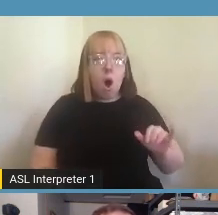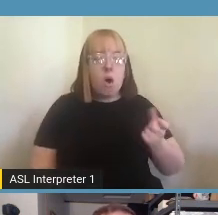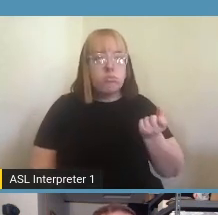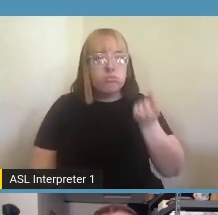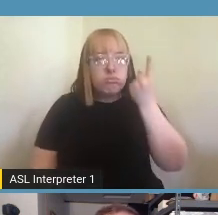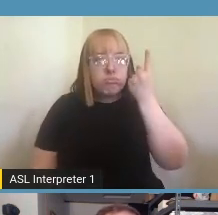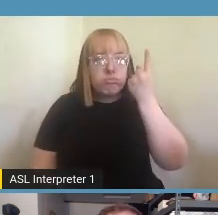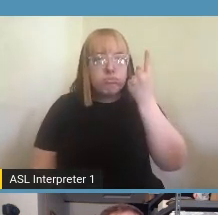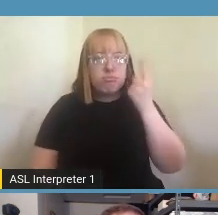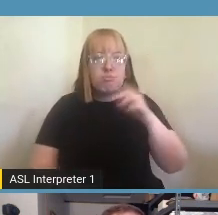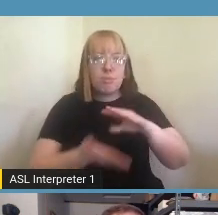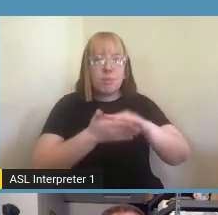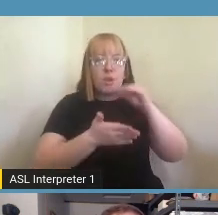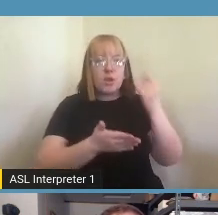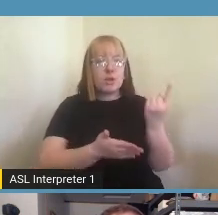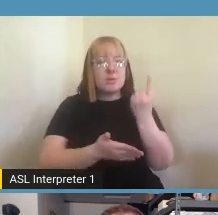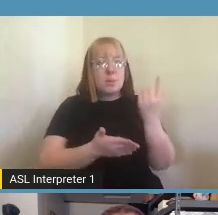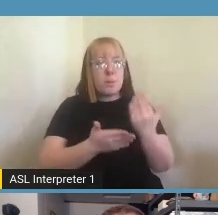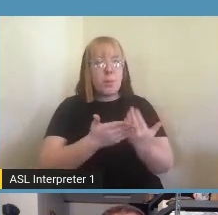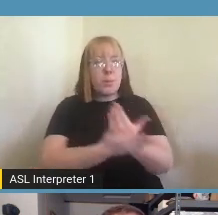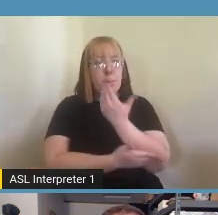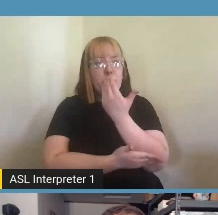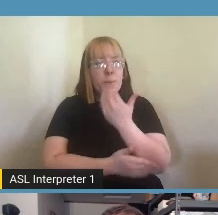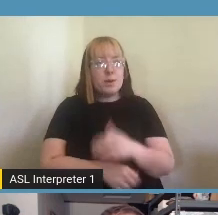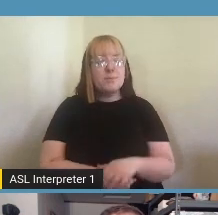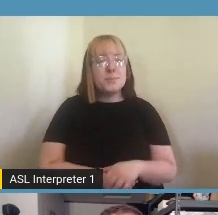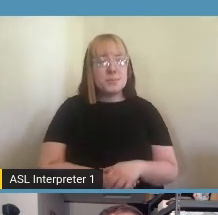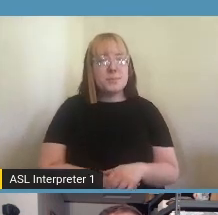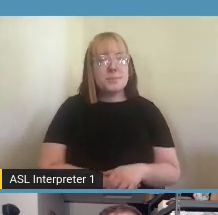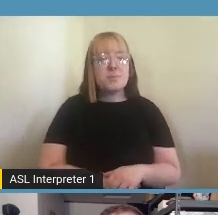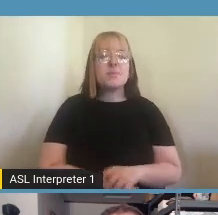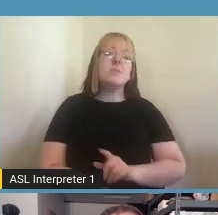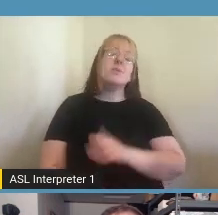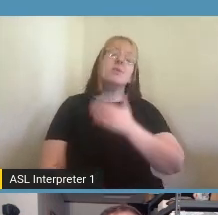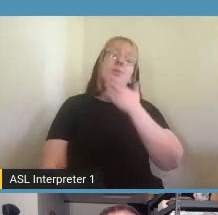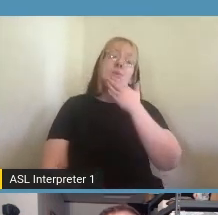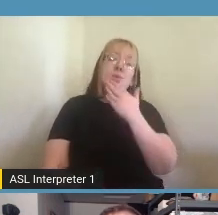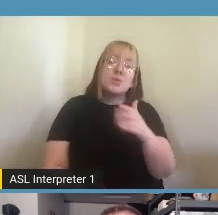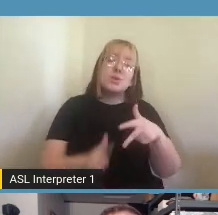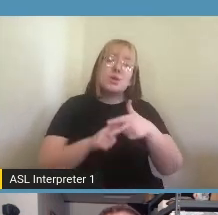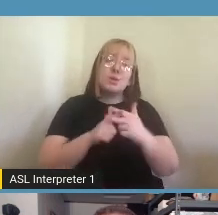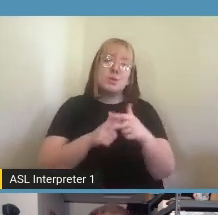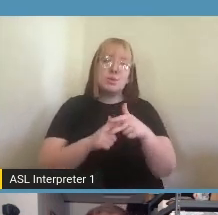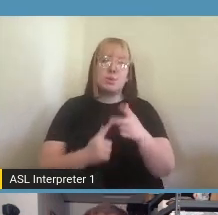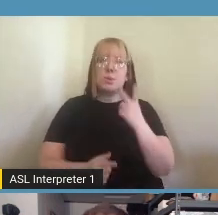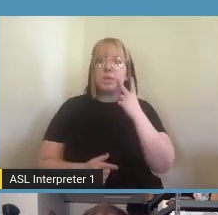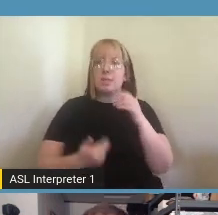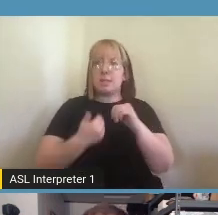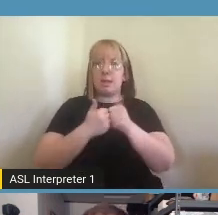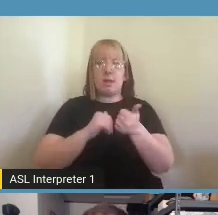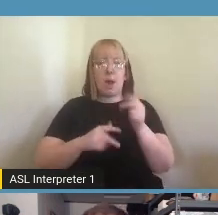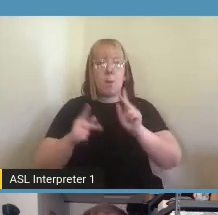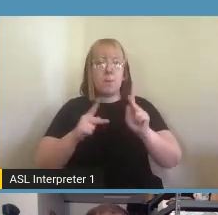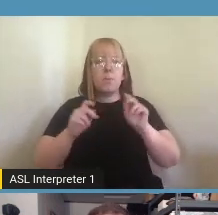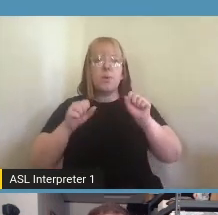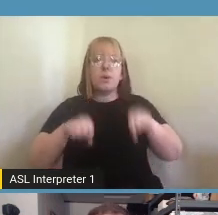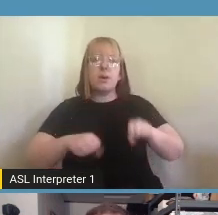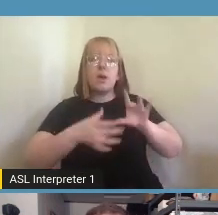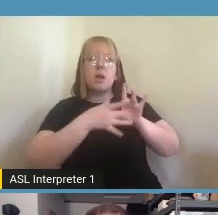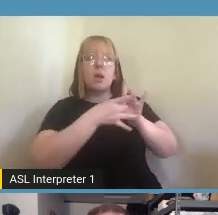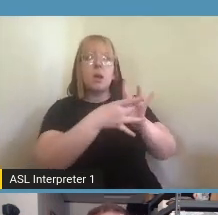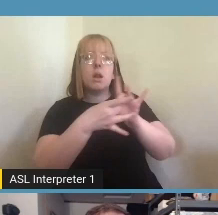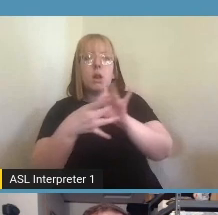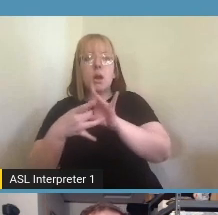it's really special, and that's been a good tool to see how it resonates in